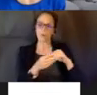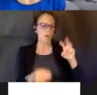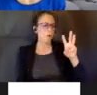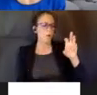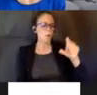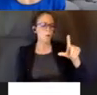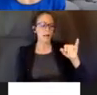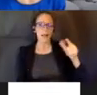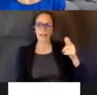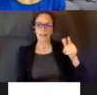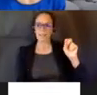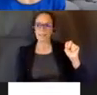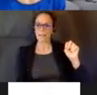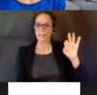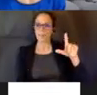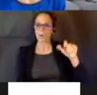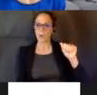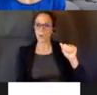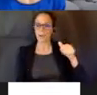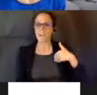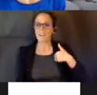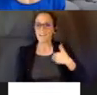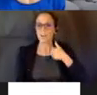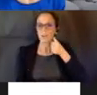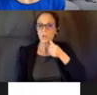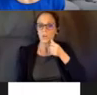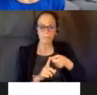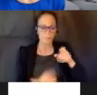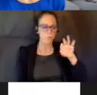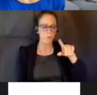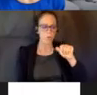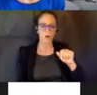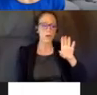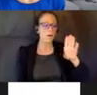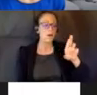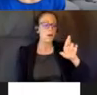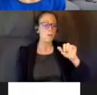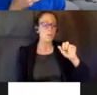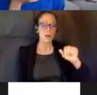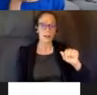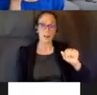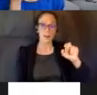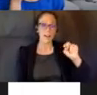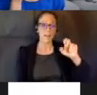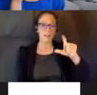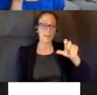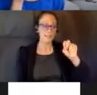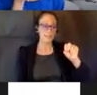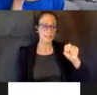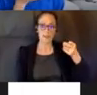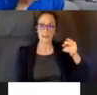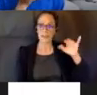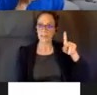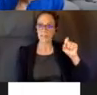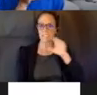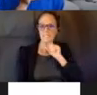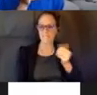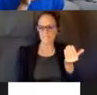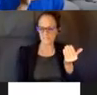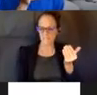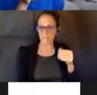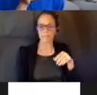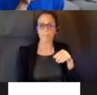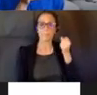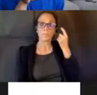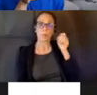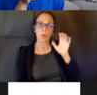her name is Brianna Nelson Hicks. And Brianna Nelson Hicks, 15, Wellington, Florida, is a very wealthy, predominantly white